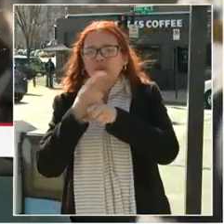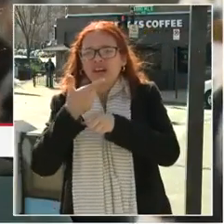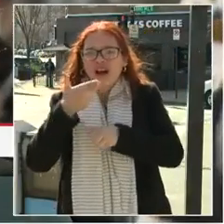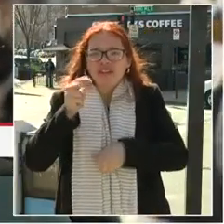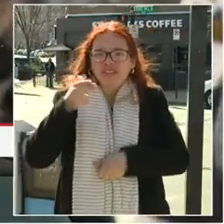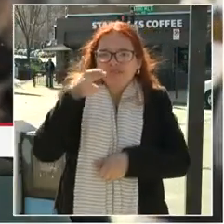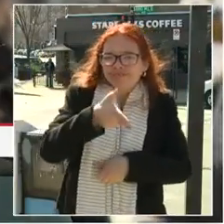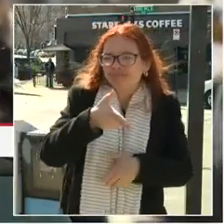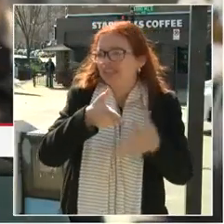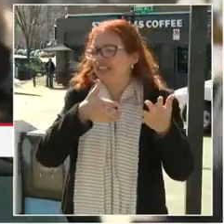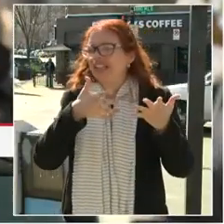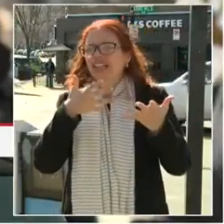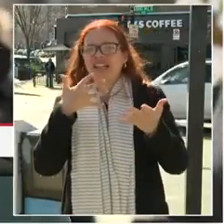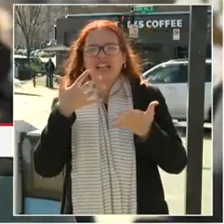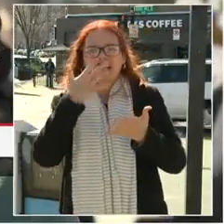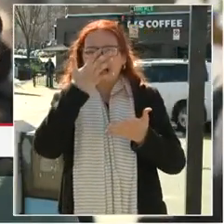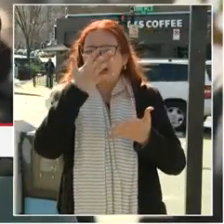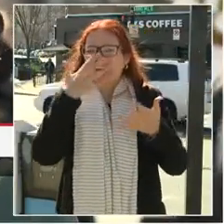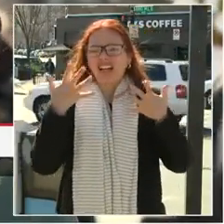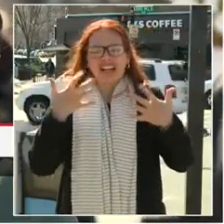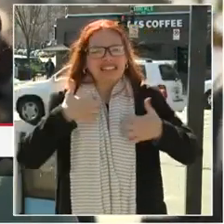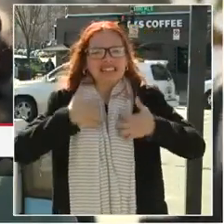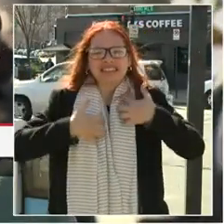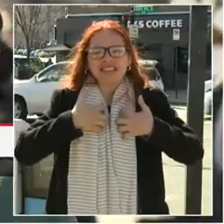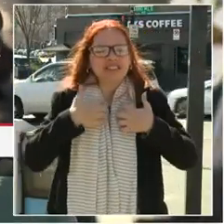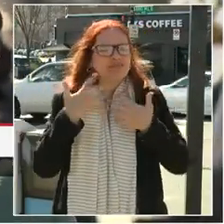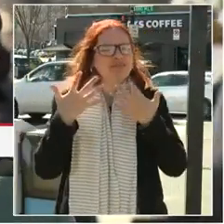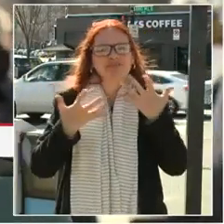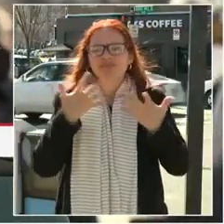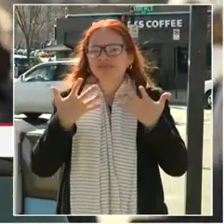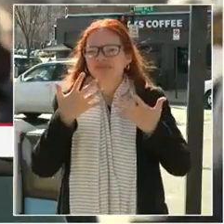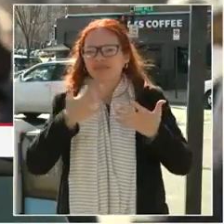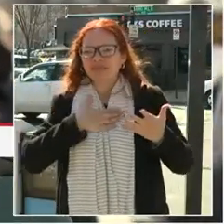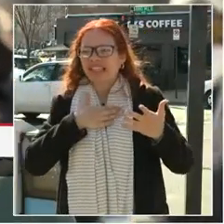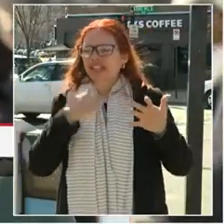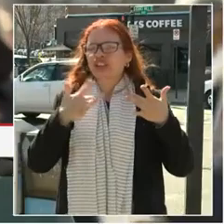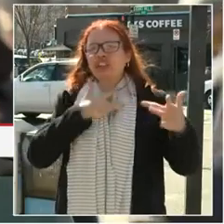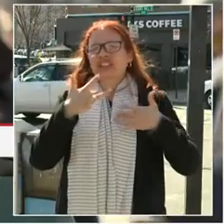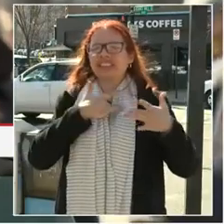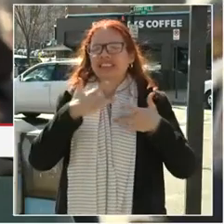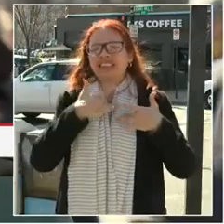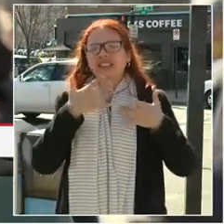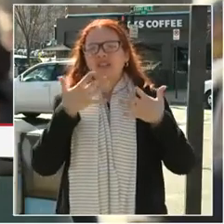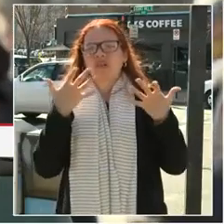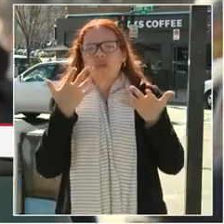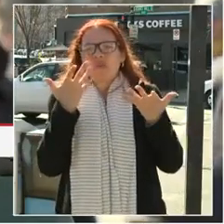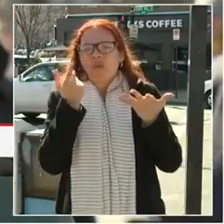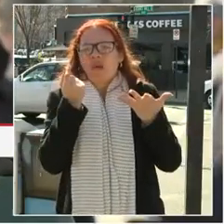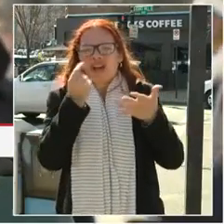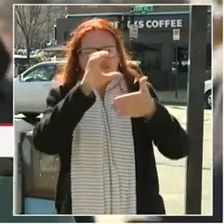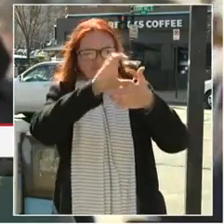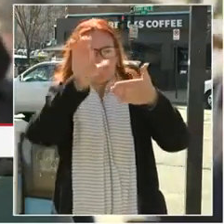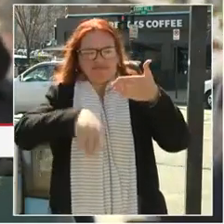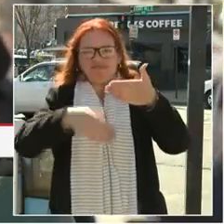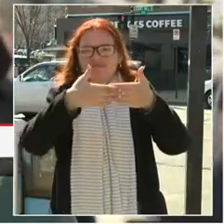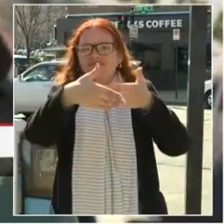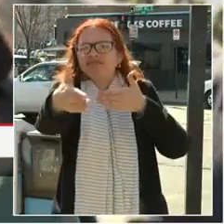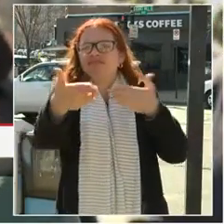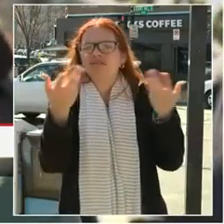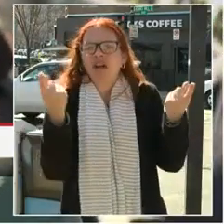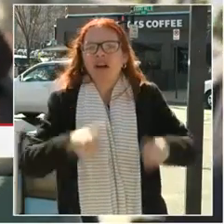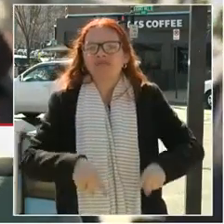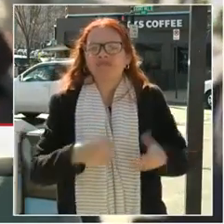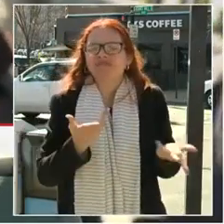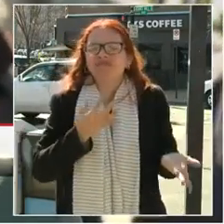and I am troubled by concerns I have about consequences for using guns. And that